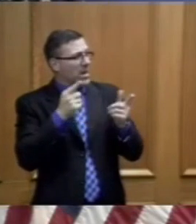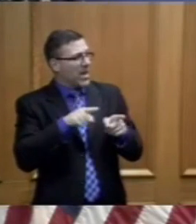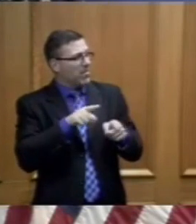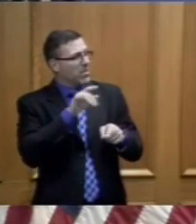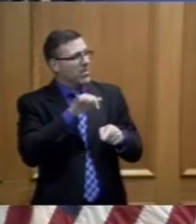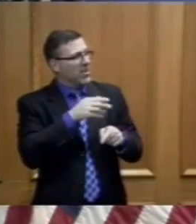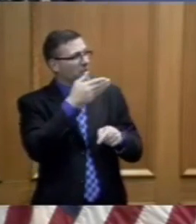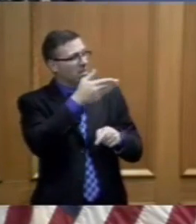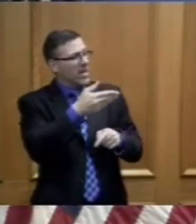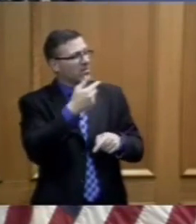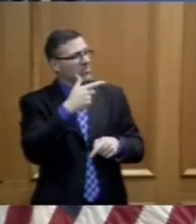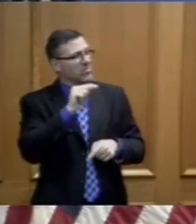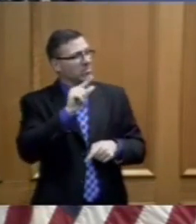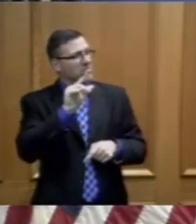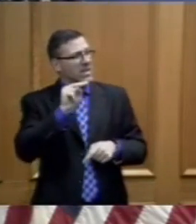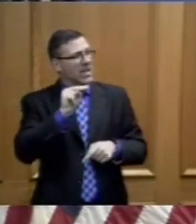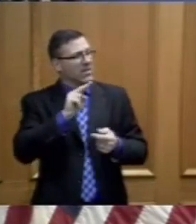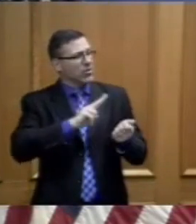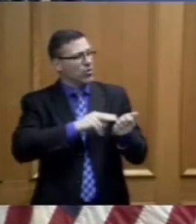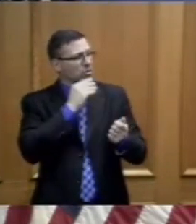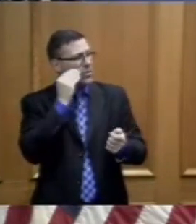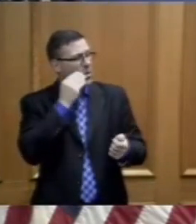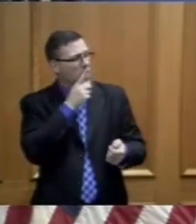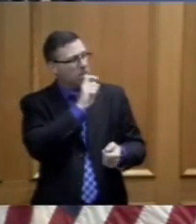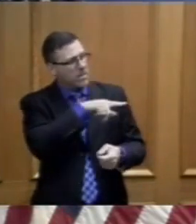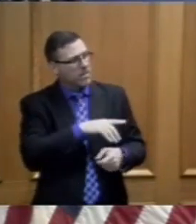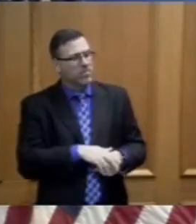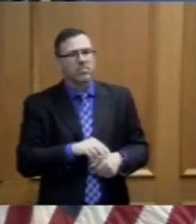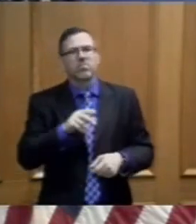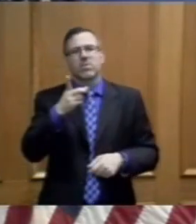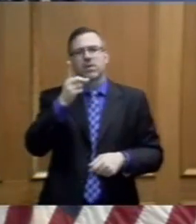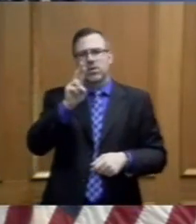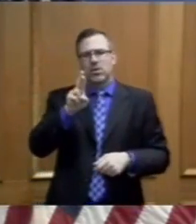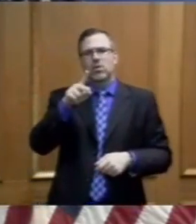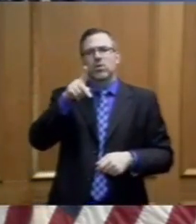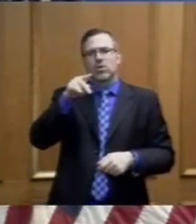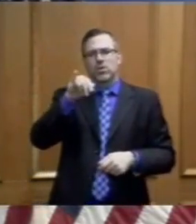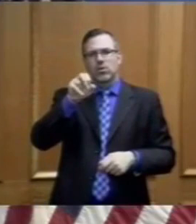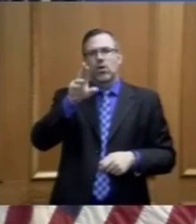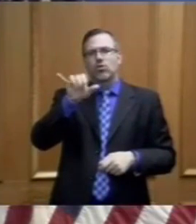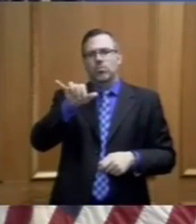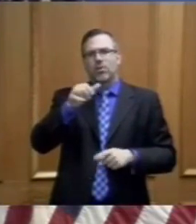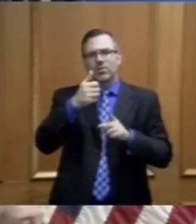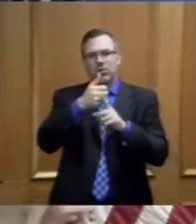I'm going to let Dr. Piercy answer specifics around that. She's been very involved in that.